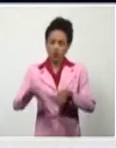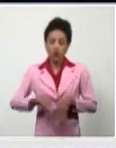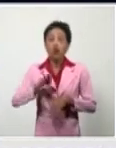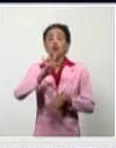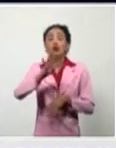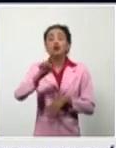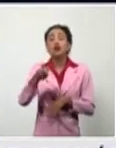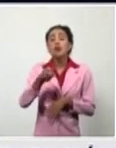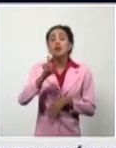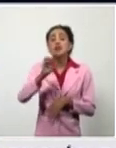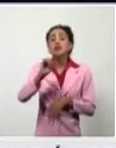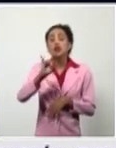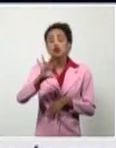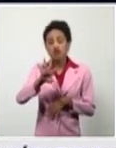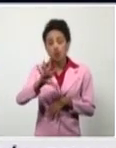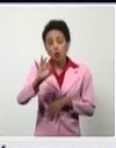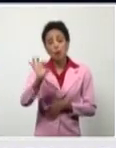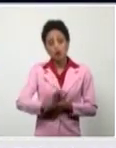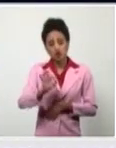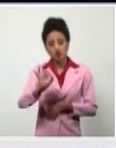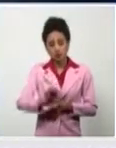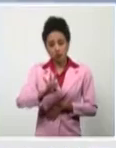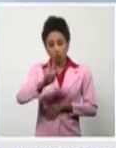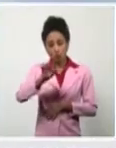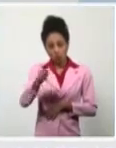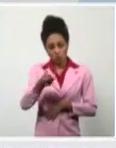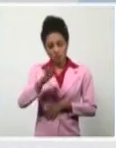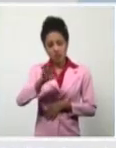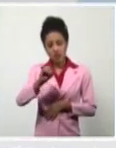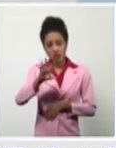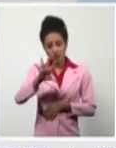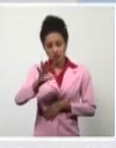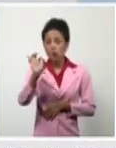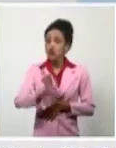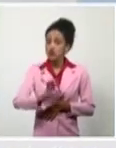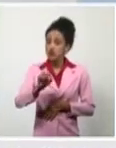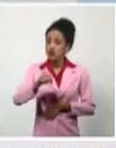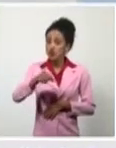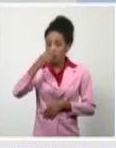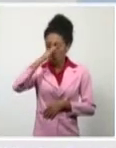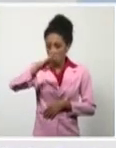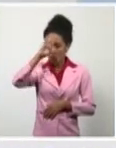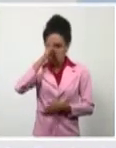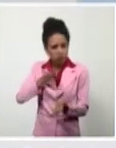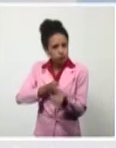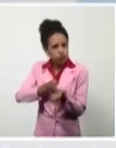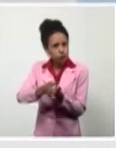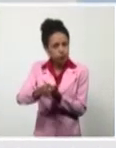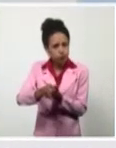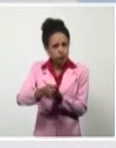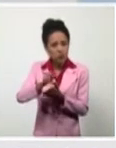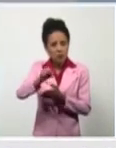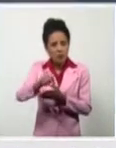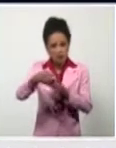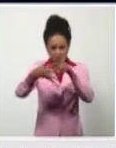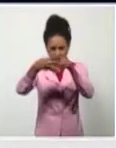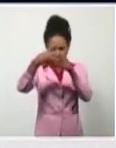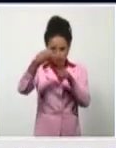of 4.05%. And Cuba remains in the 16th place